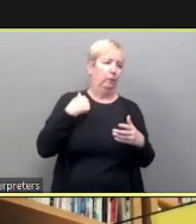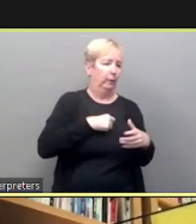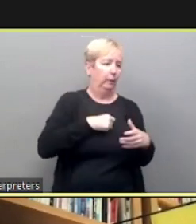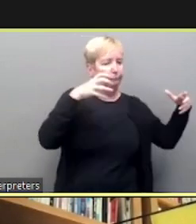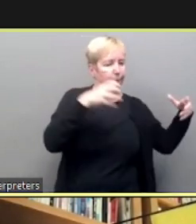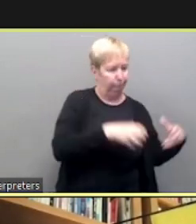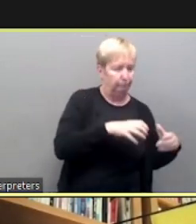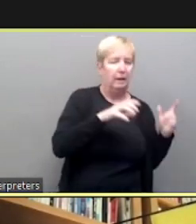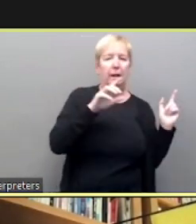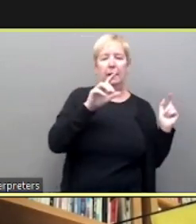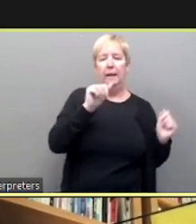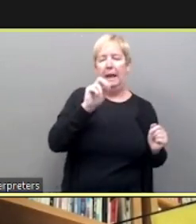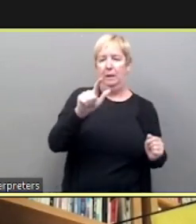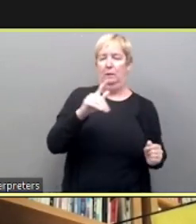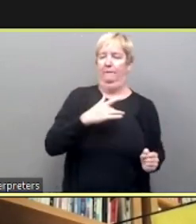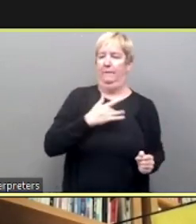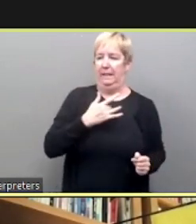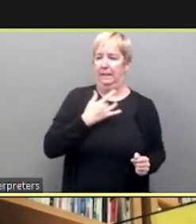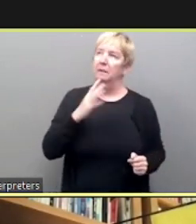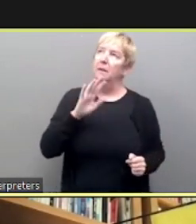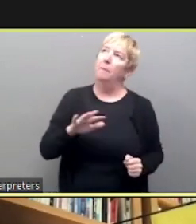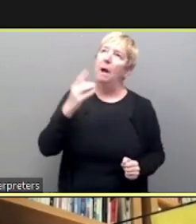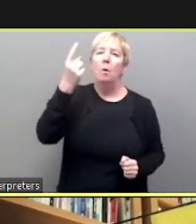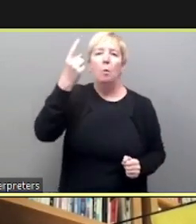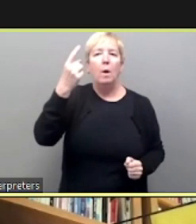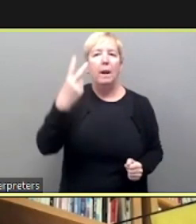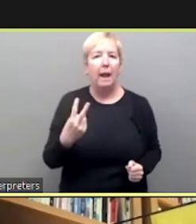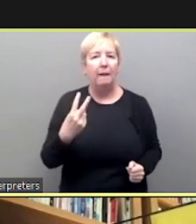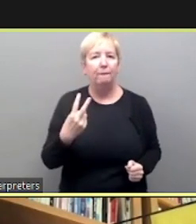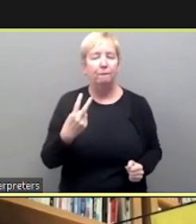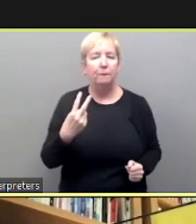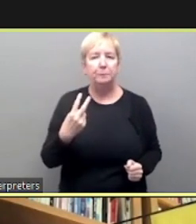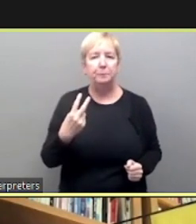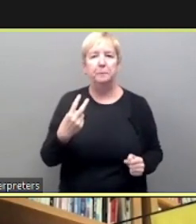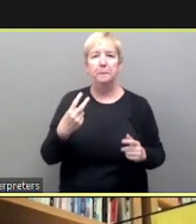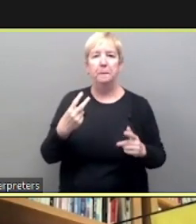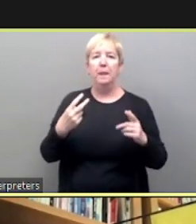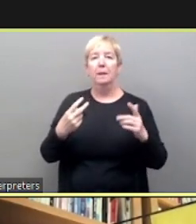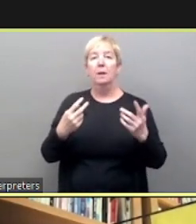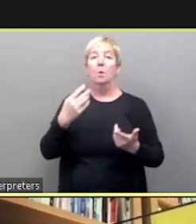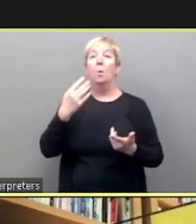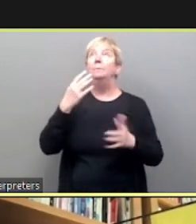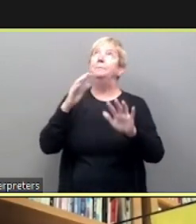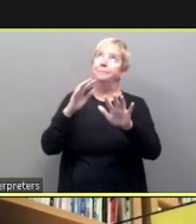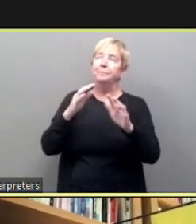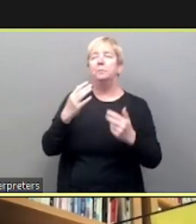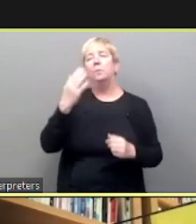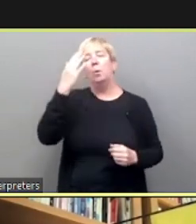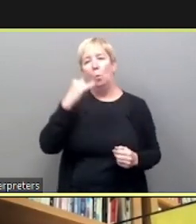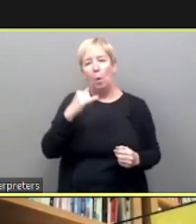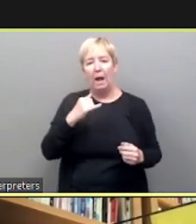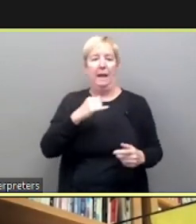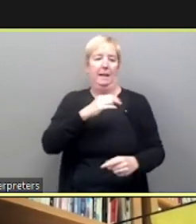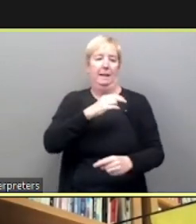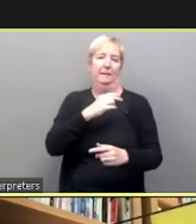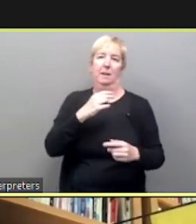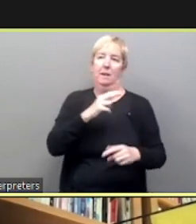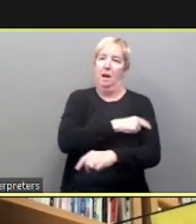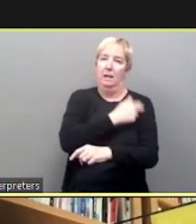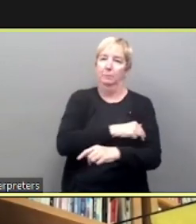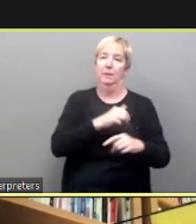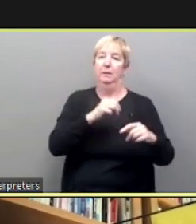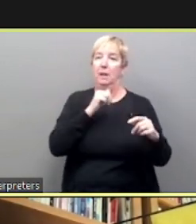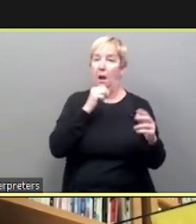feels that about half of the gap in hospitalizations, in other words, half of the reason we're not seeing much